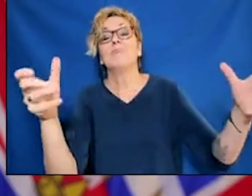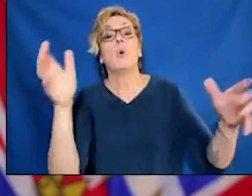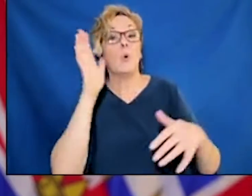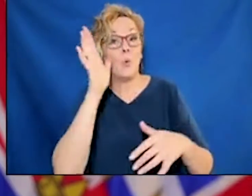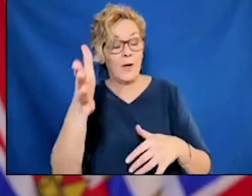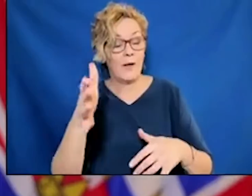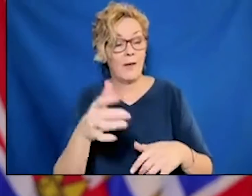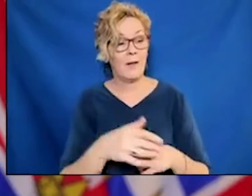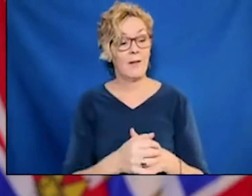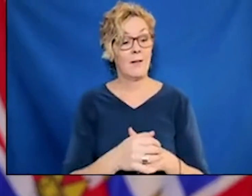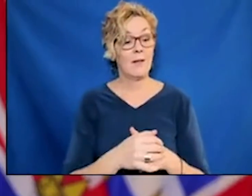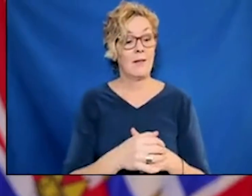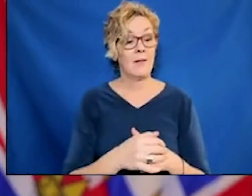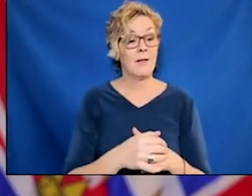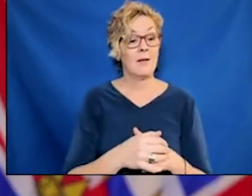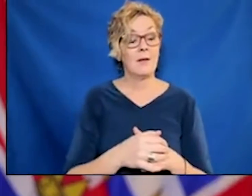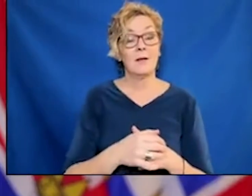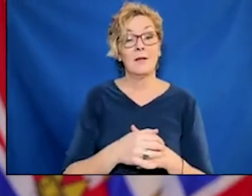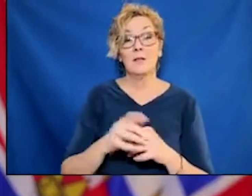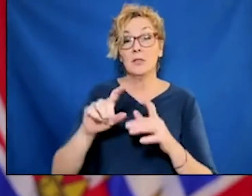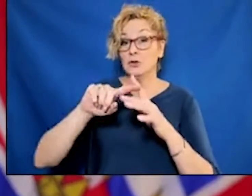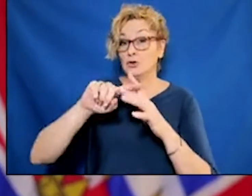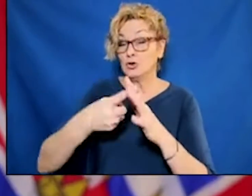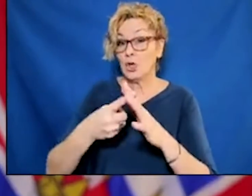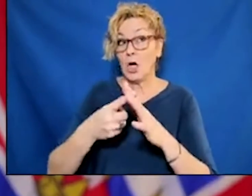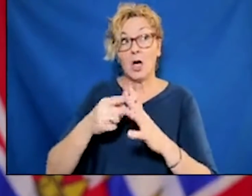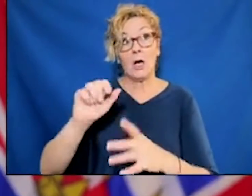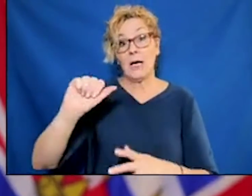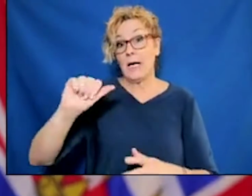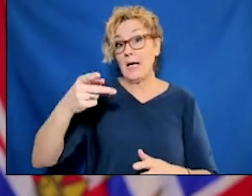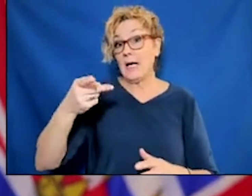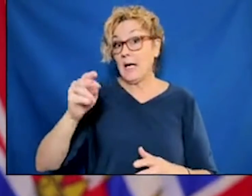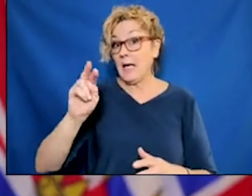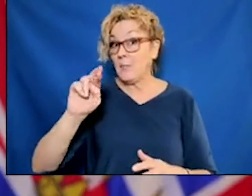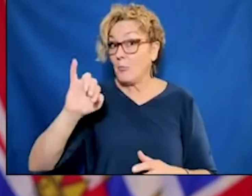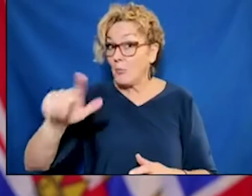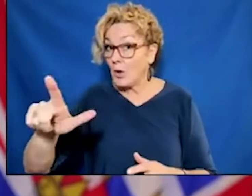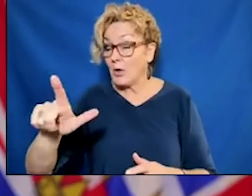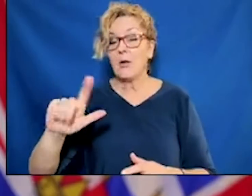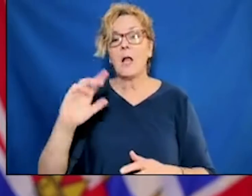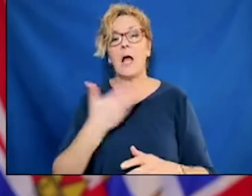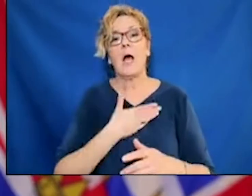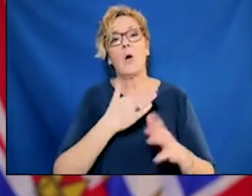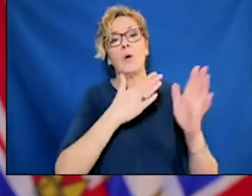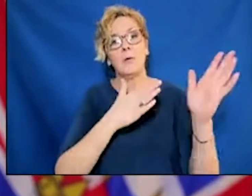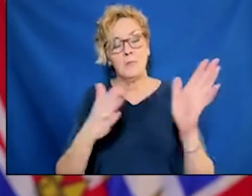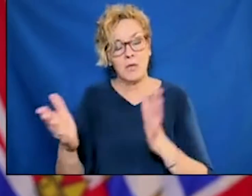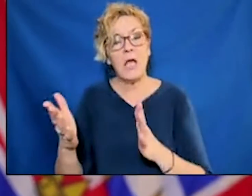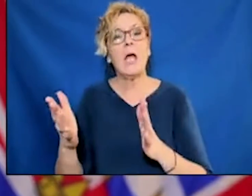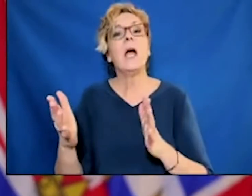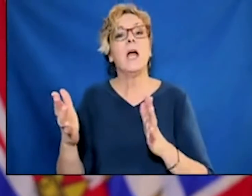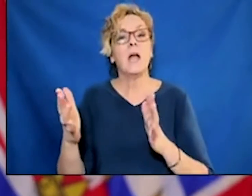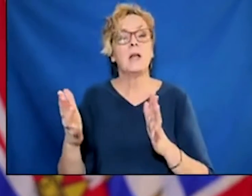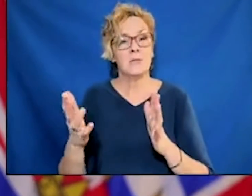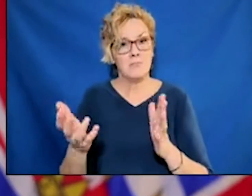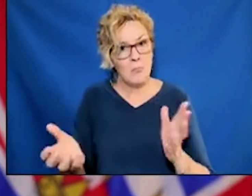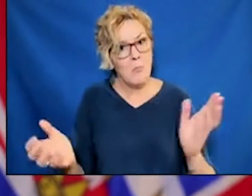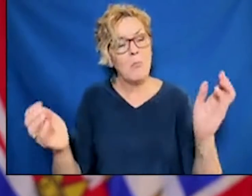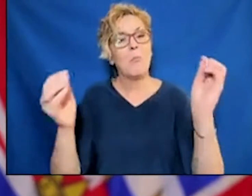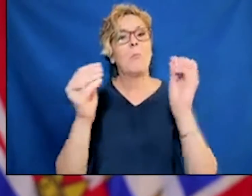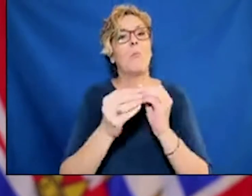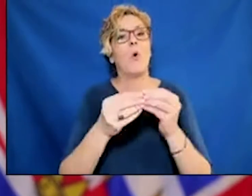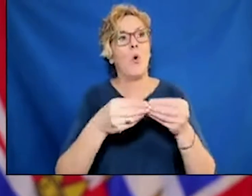most vulnerable by the end of March, and starting in April to expand dramatically the access to vaccine to